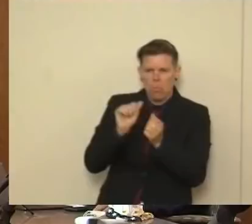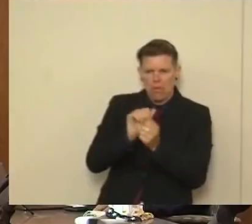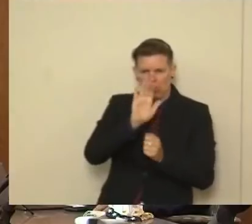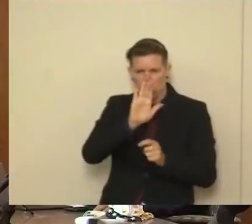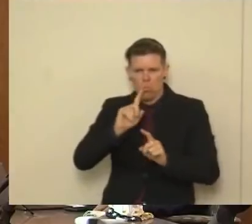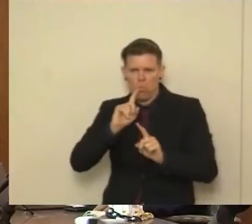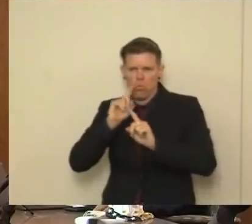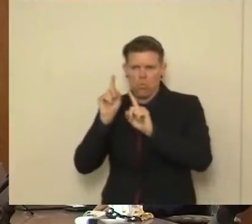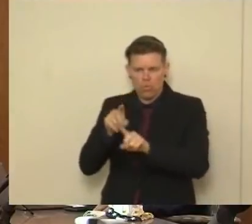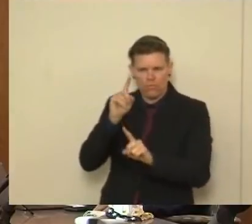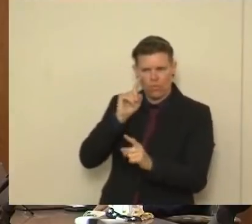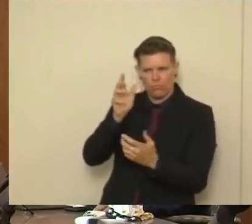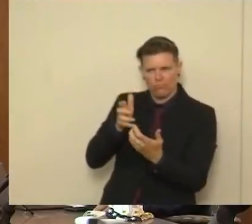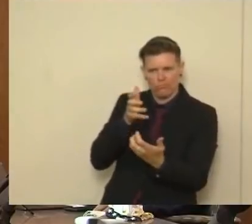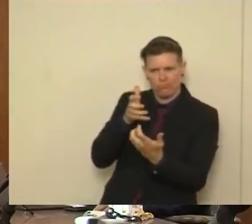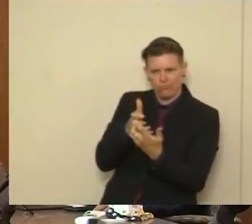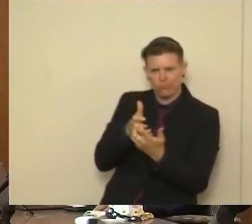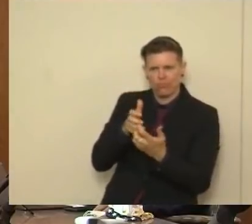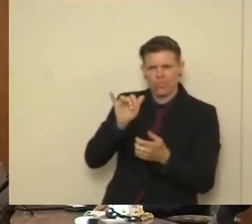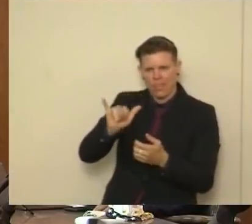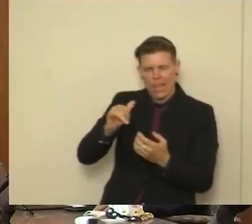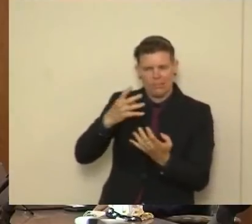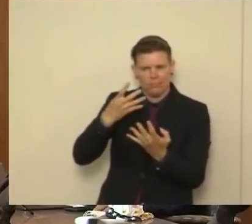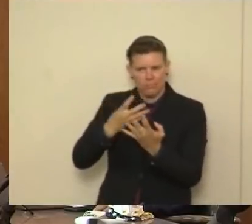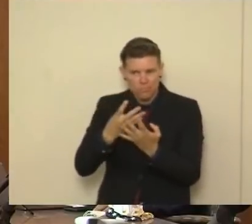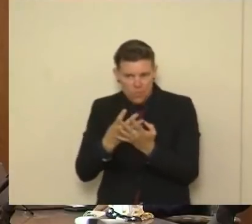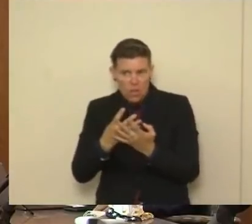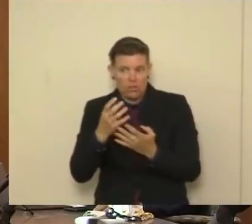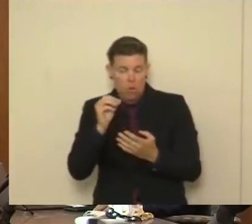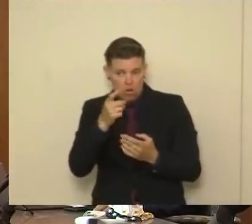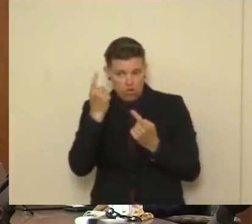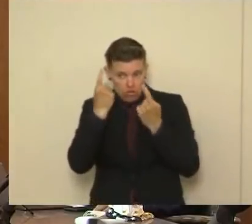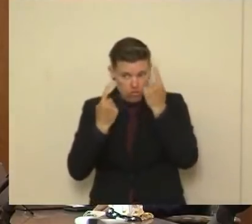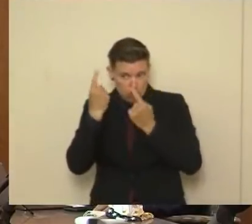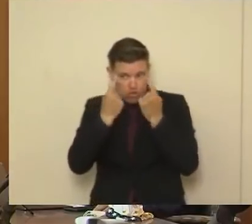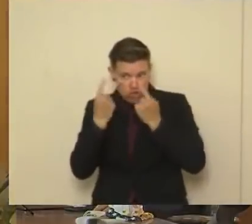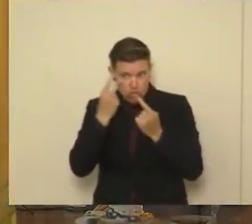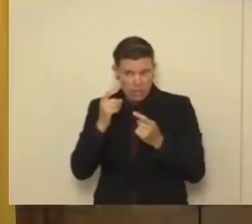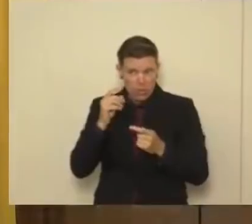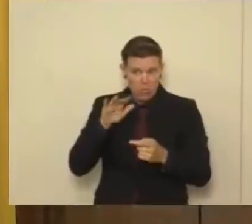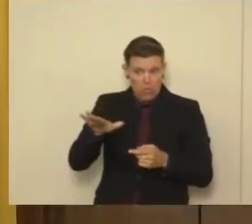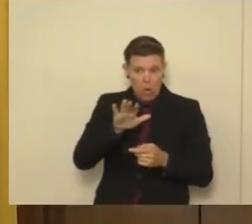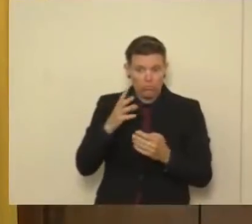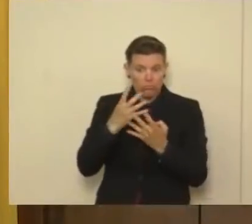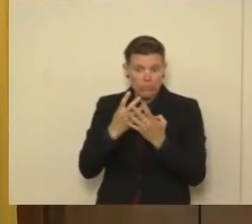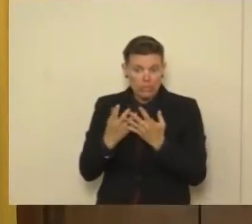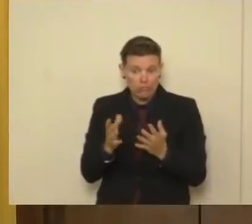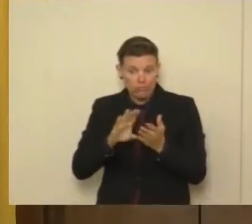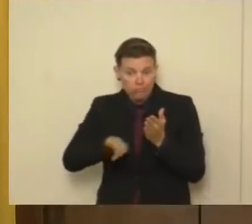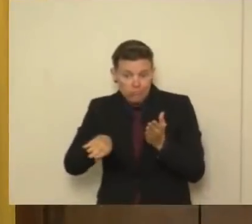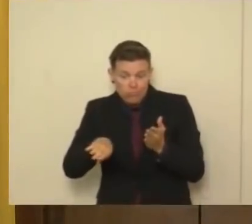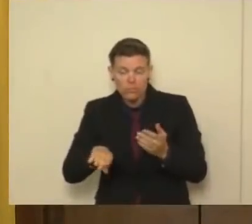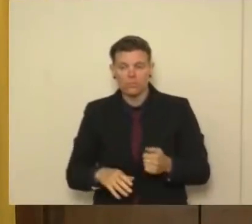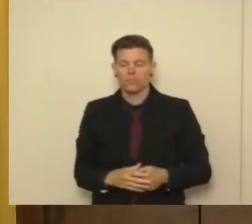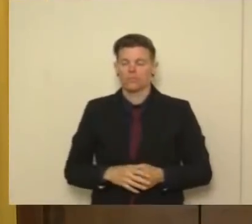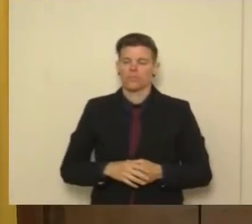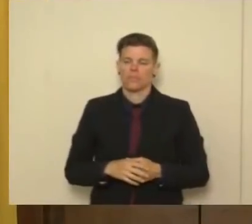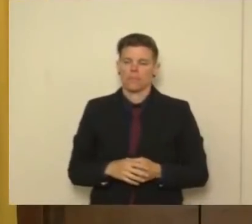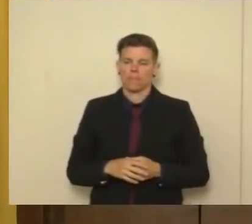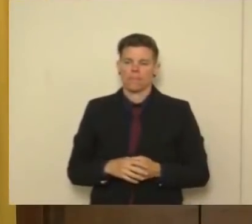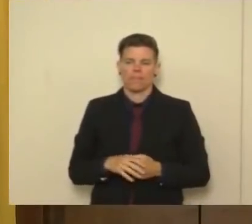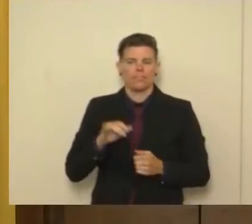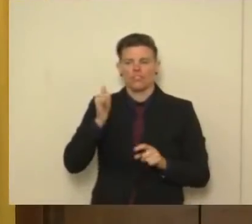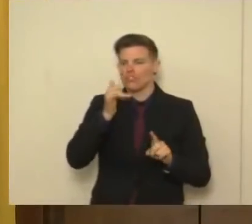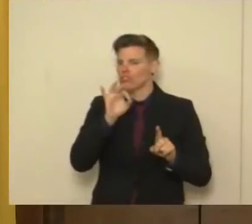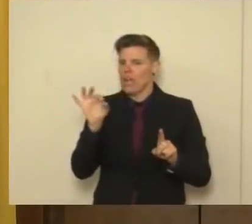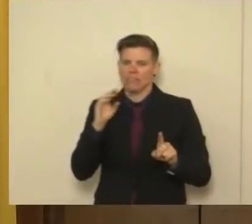And is that something that you are planning to consider going forward? Thank you. So, Jeff, I'm not planning to